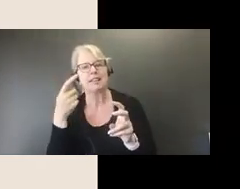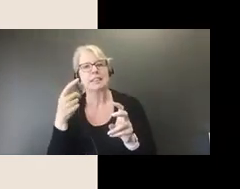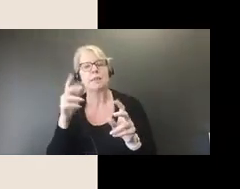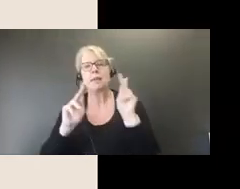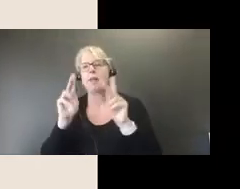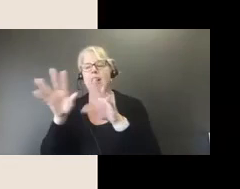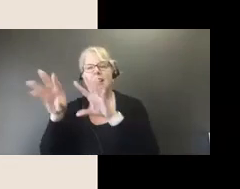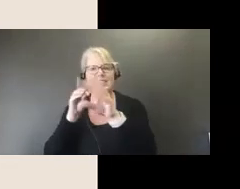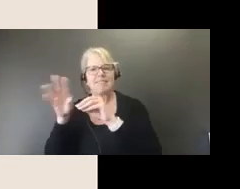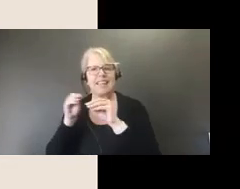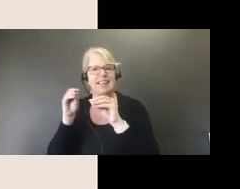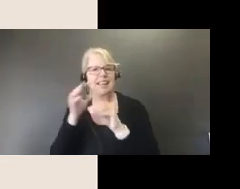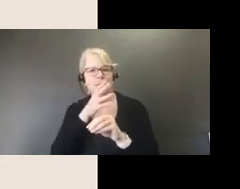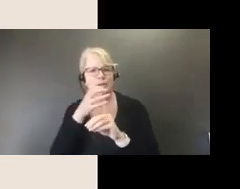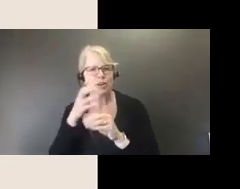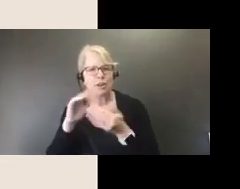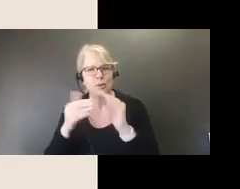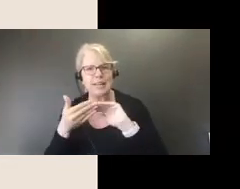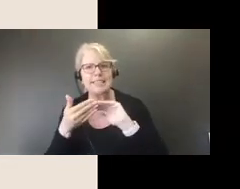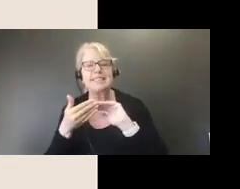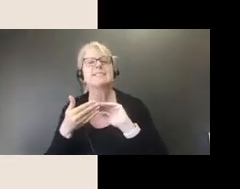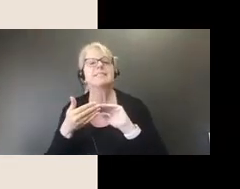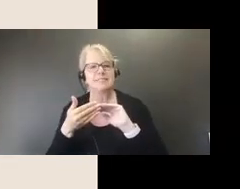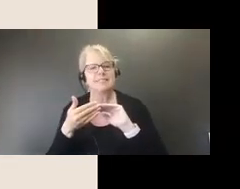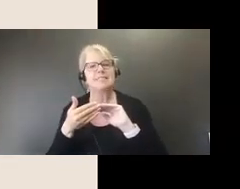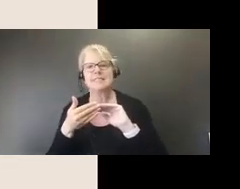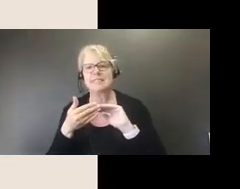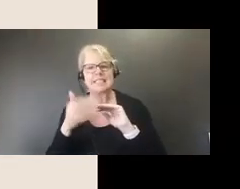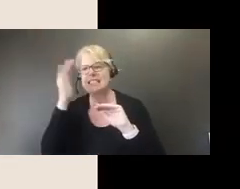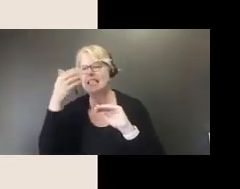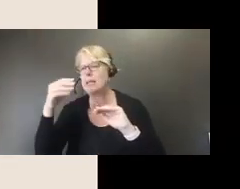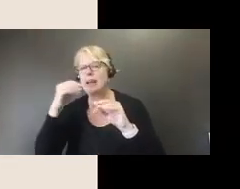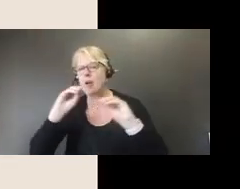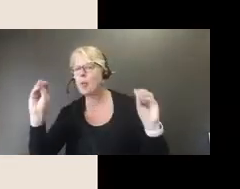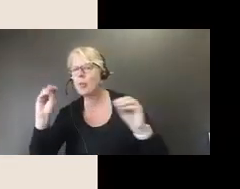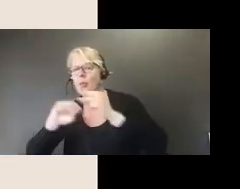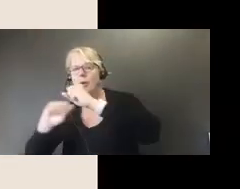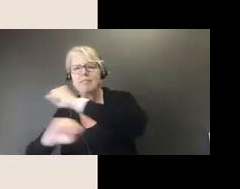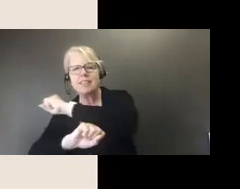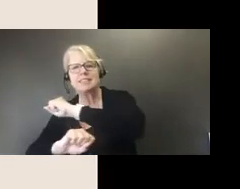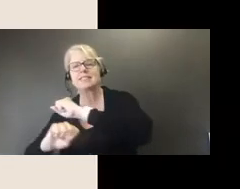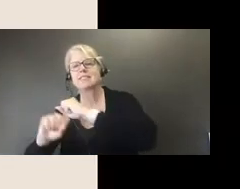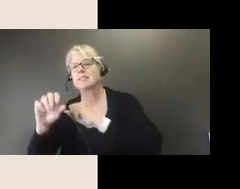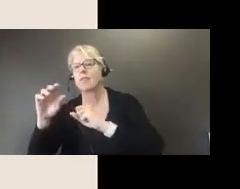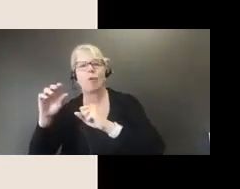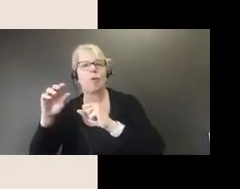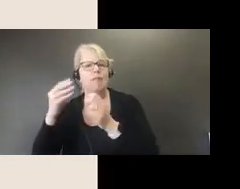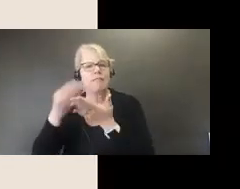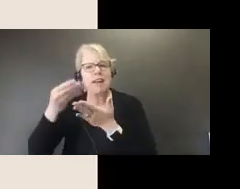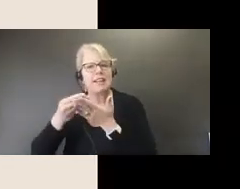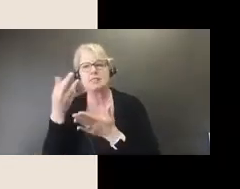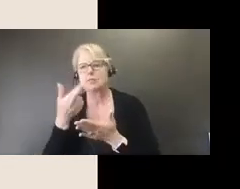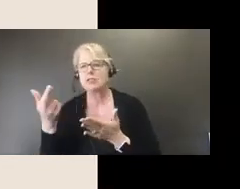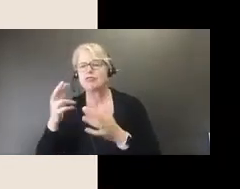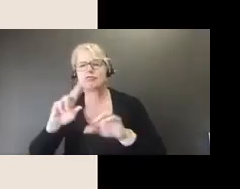out-migration, and oftentimes they don't have the infrastructure or the financial resources to